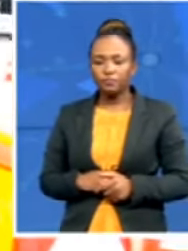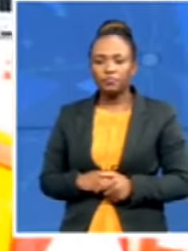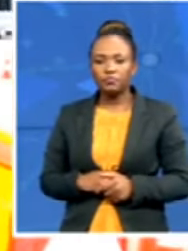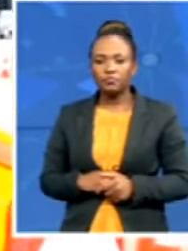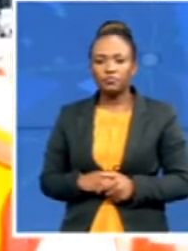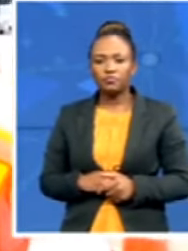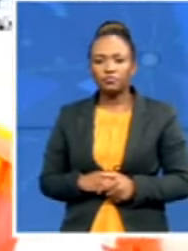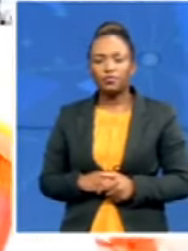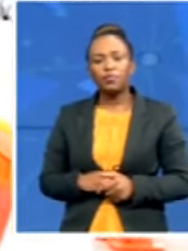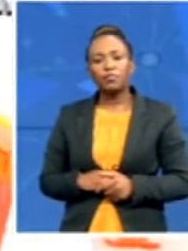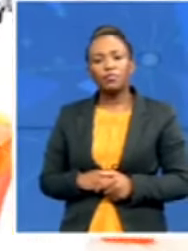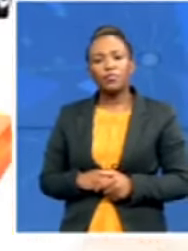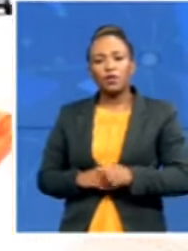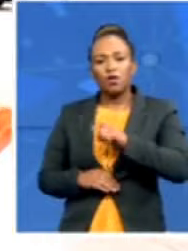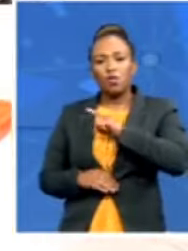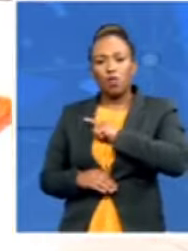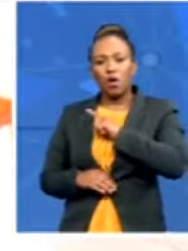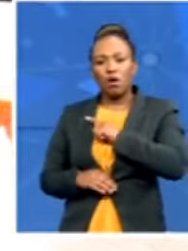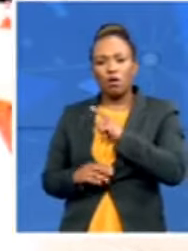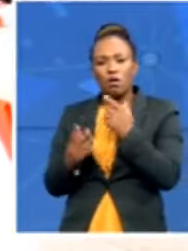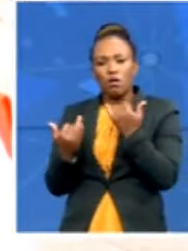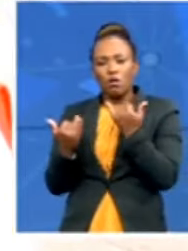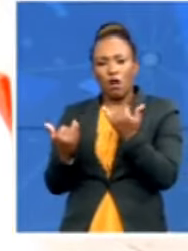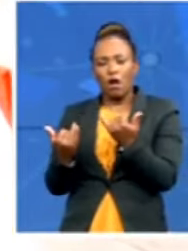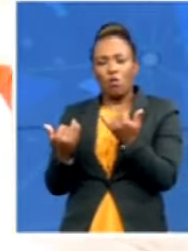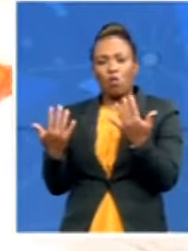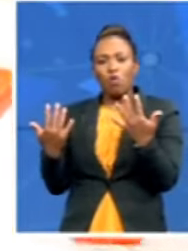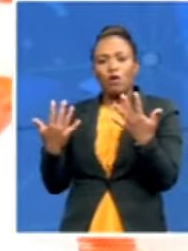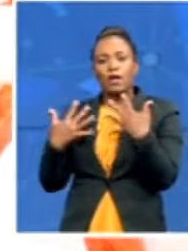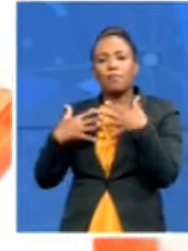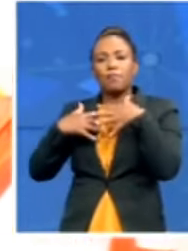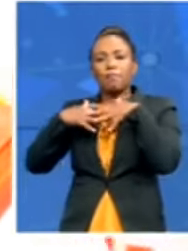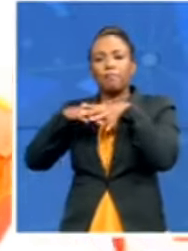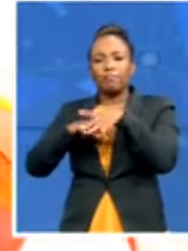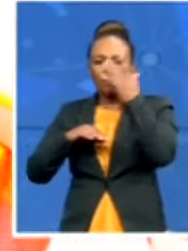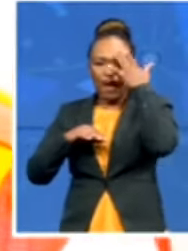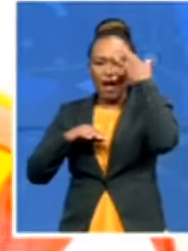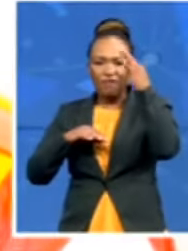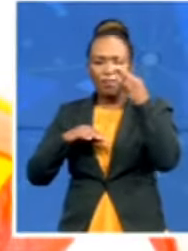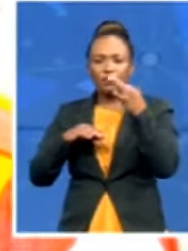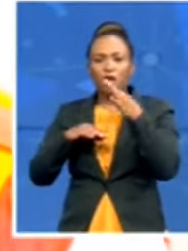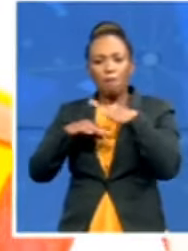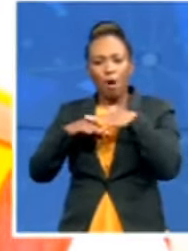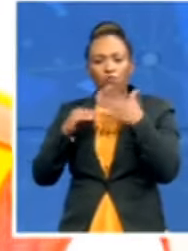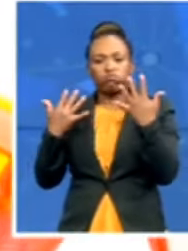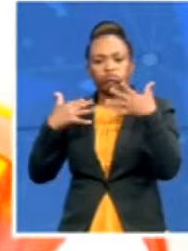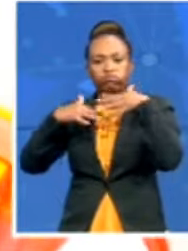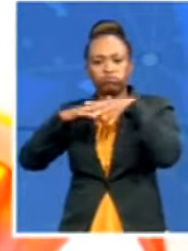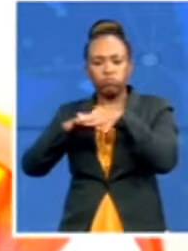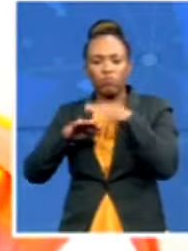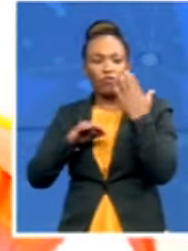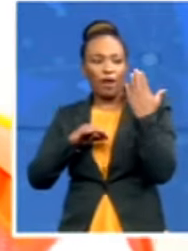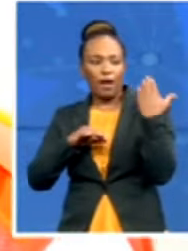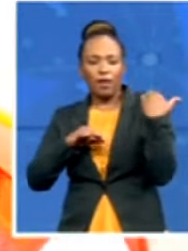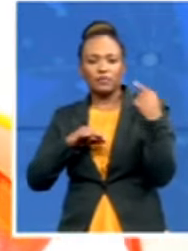strategy that is being implemented by government in dealing with that issue. In fact, even after the last incident in Fandrinin Pass, we